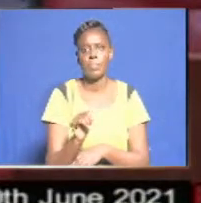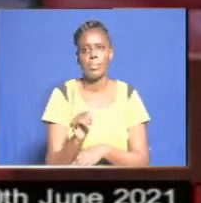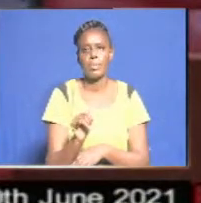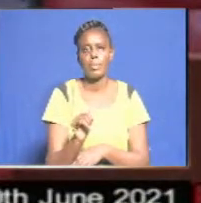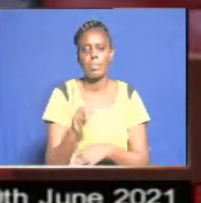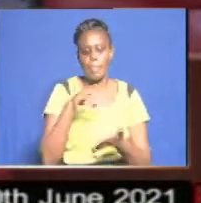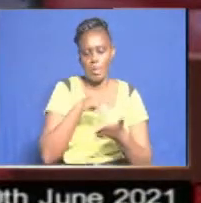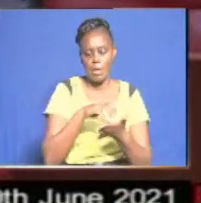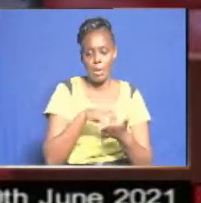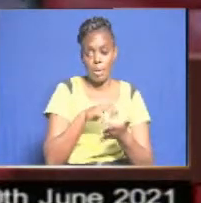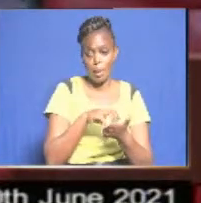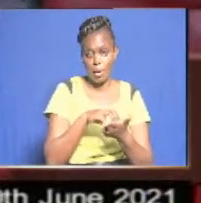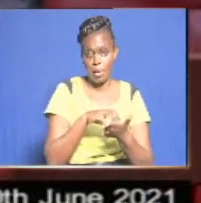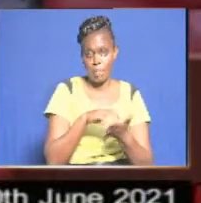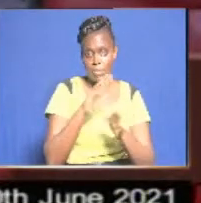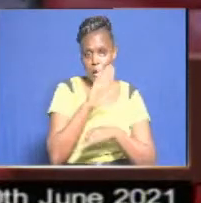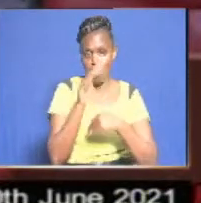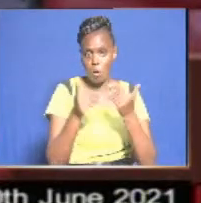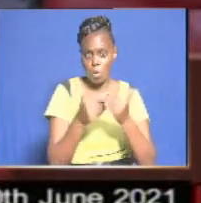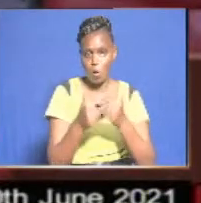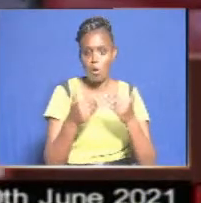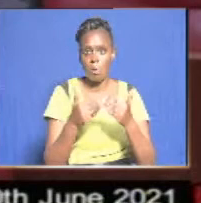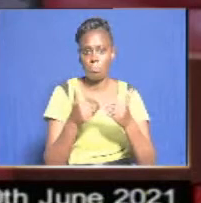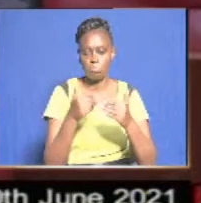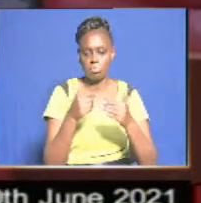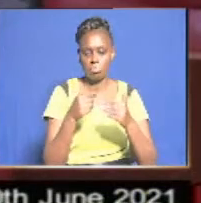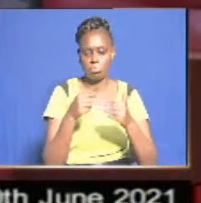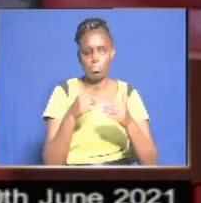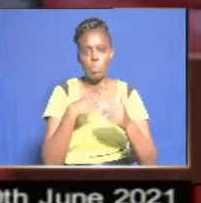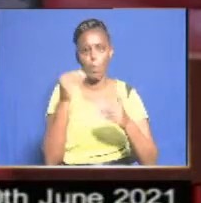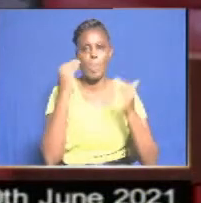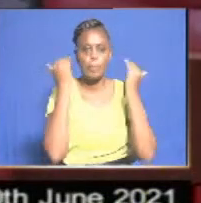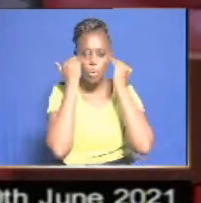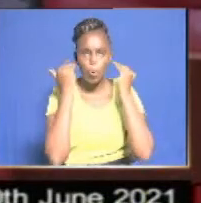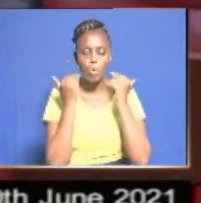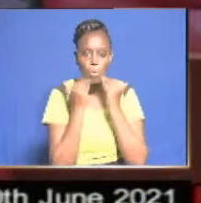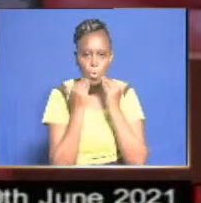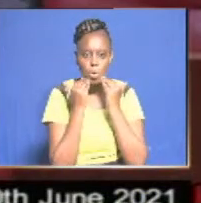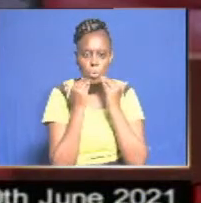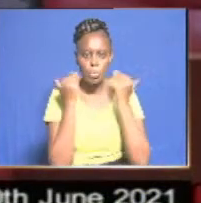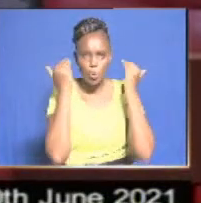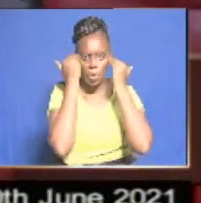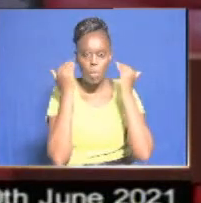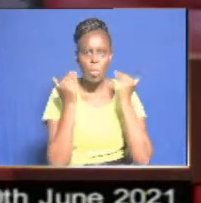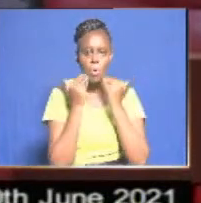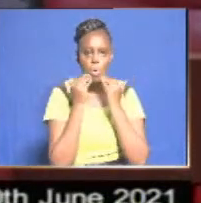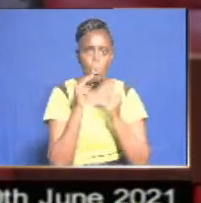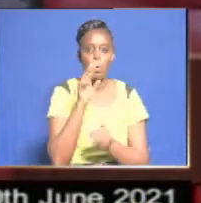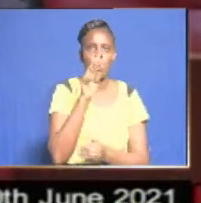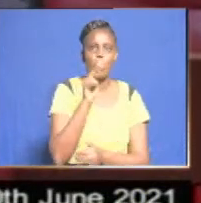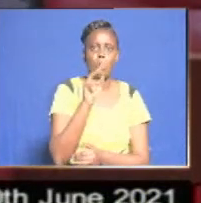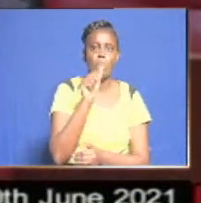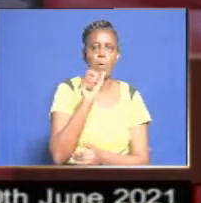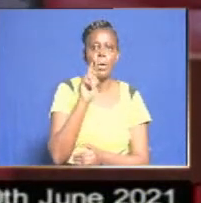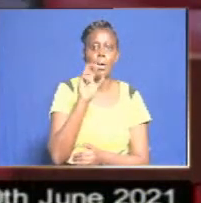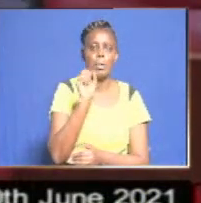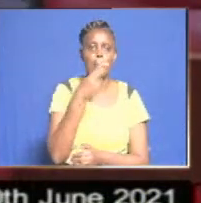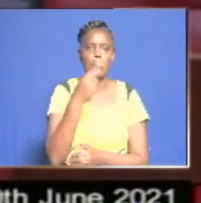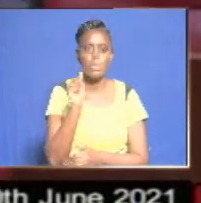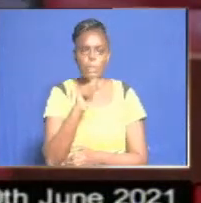these cases, because they all ended up being in court, from the court martial to the High